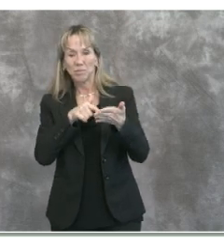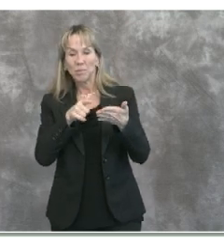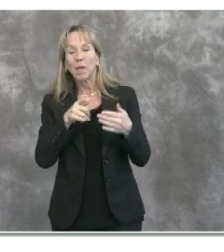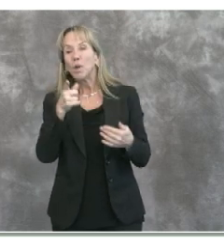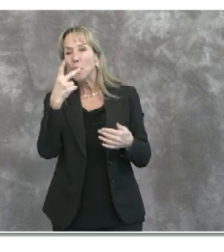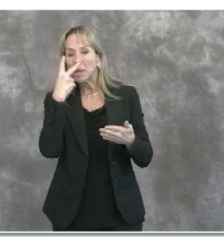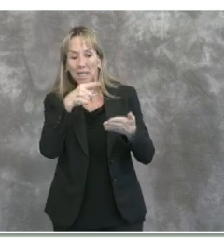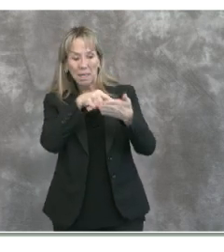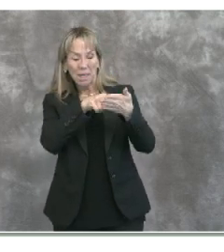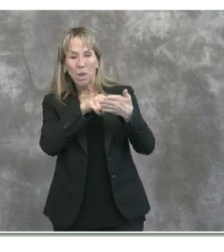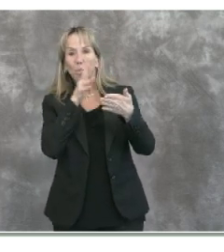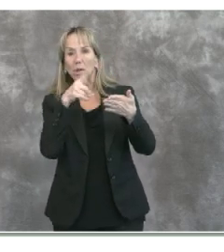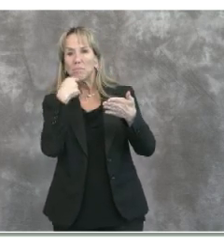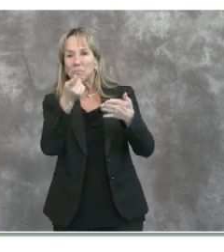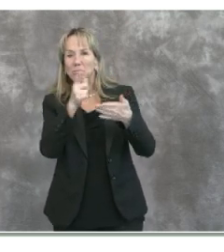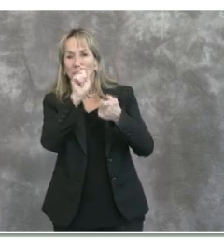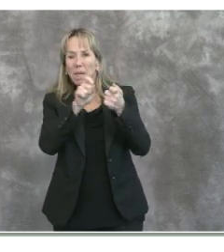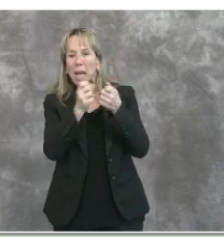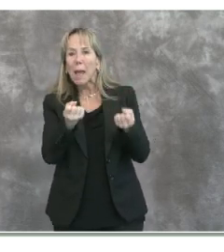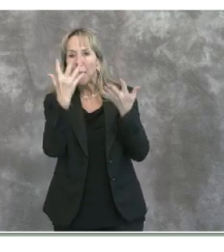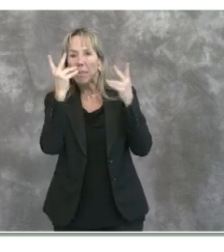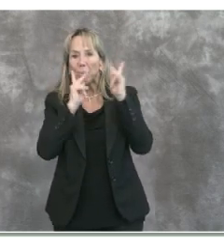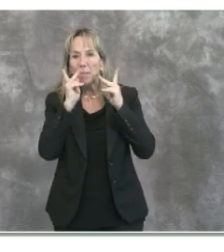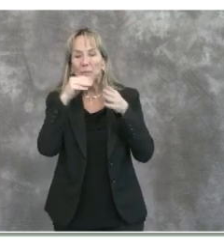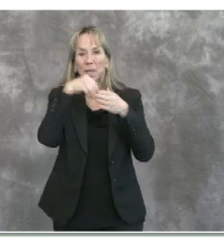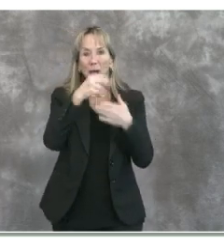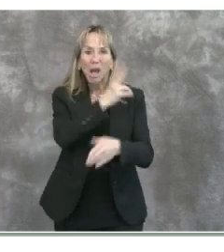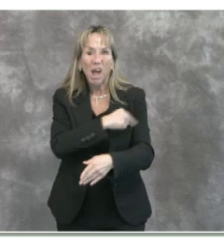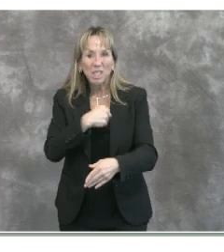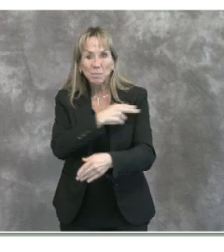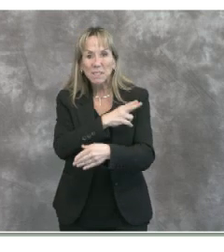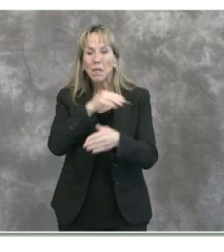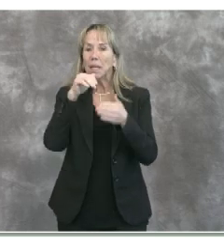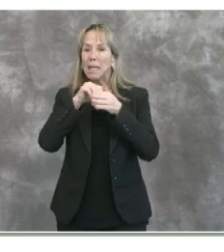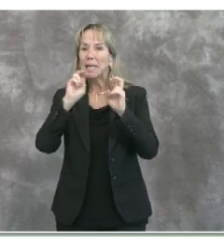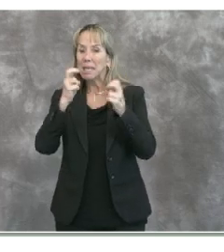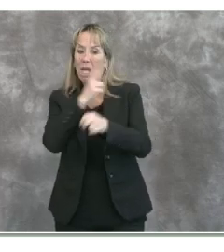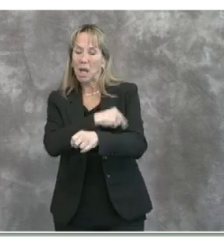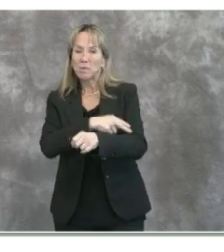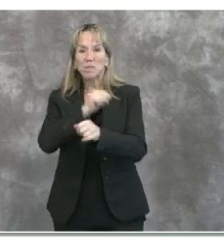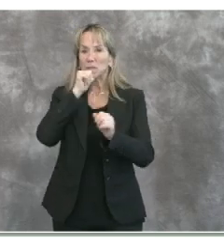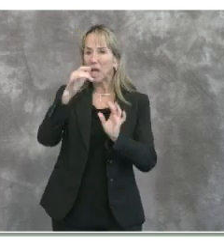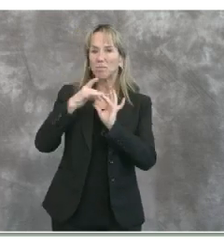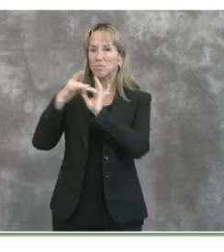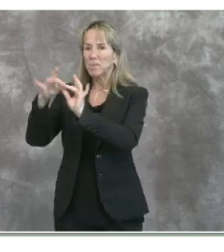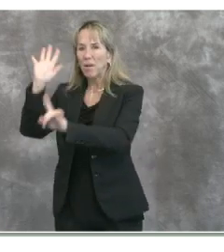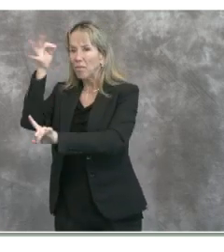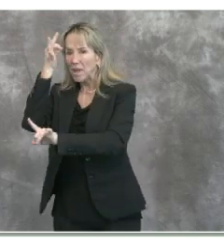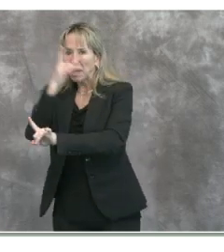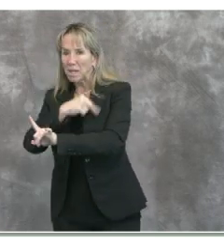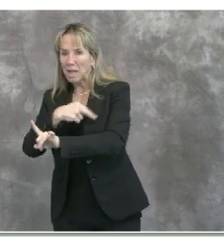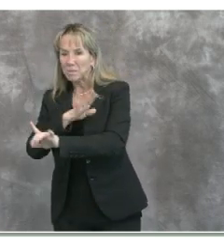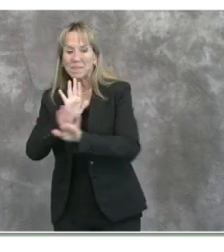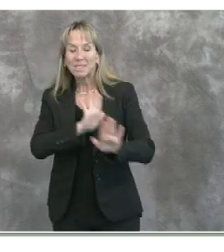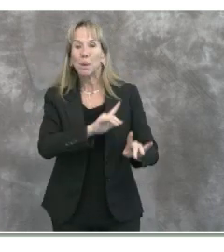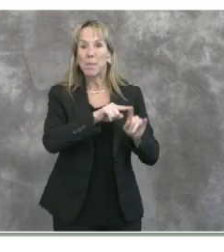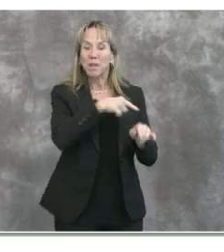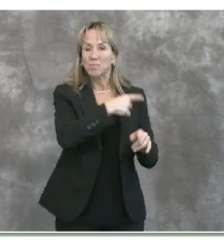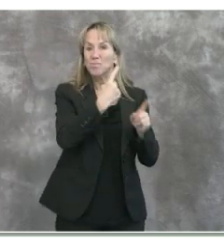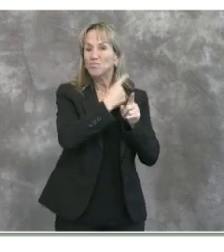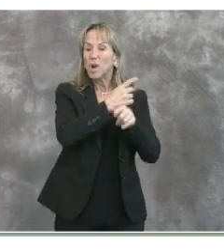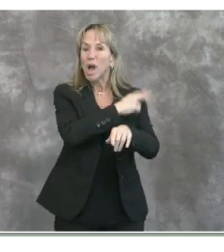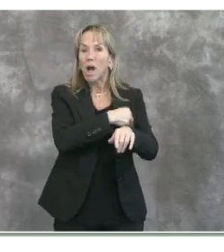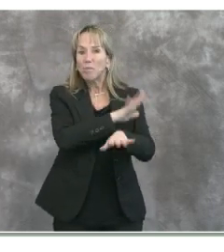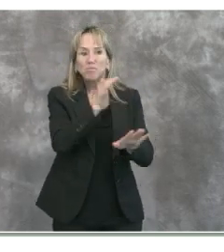many people are in fact hospitalized in our non-federal hospitals on a day-to-day basis. And this gives you a different